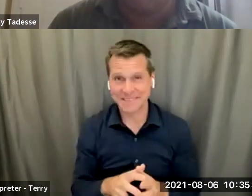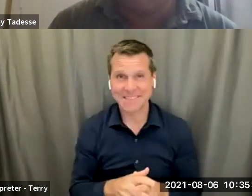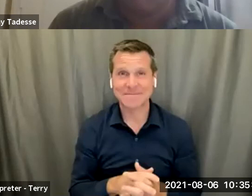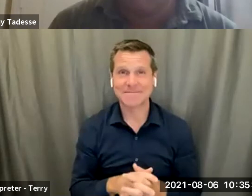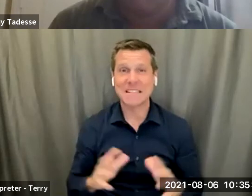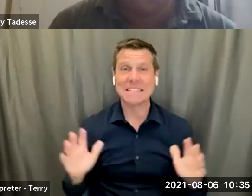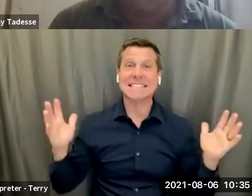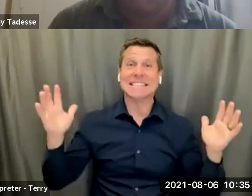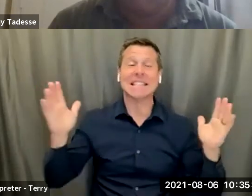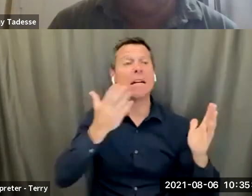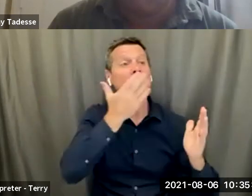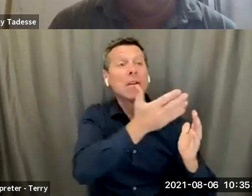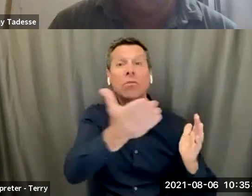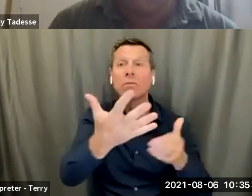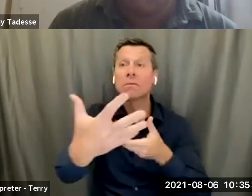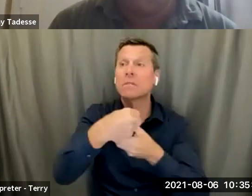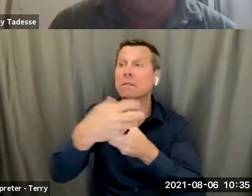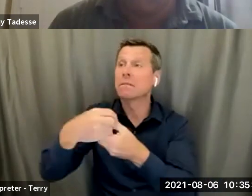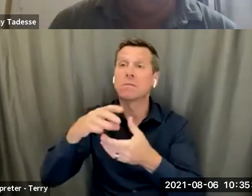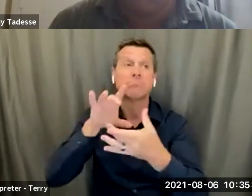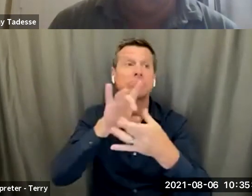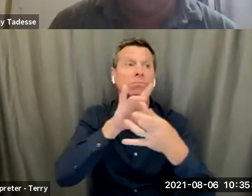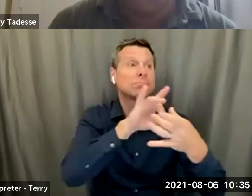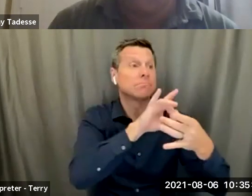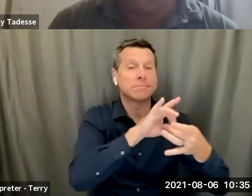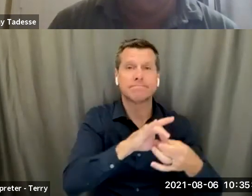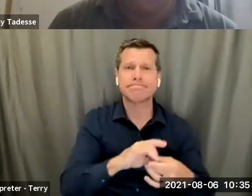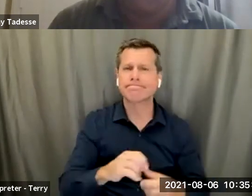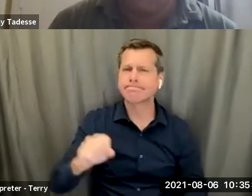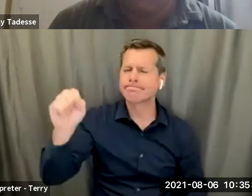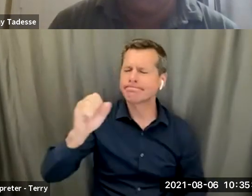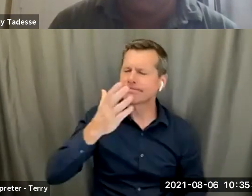Thanks for participating. Yes, thank you very much for being